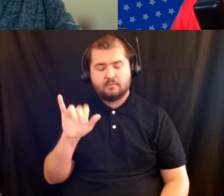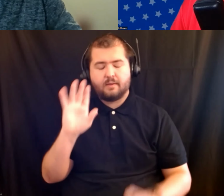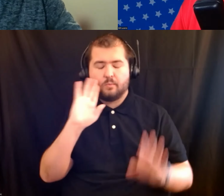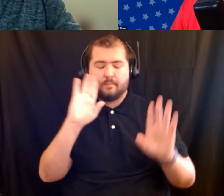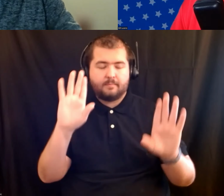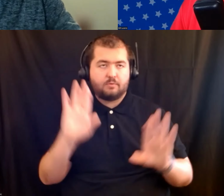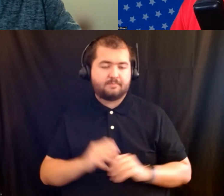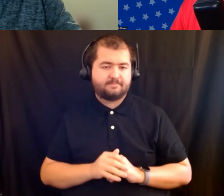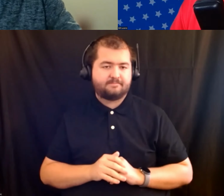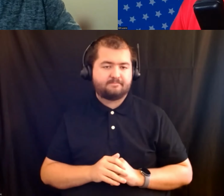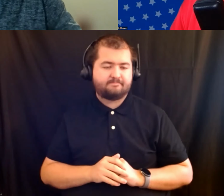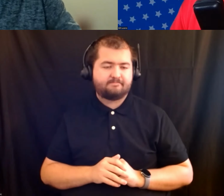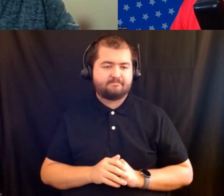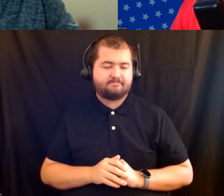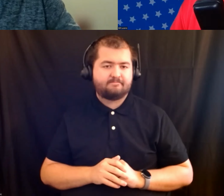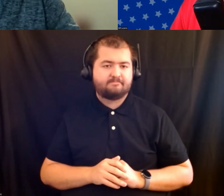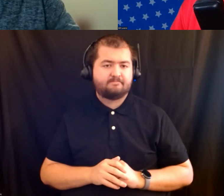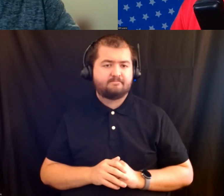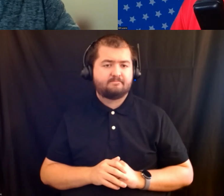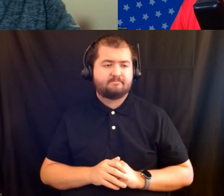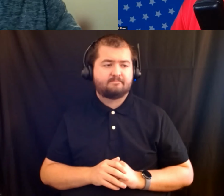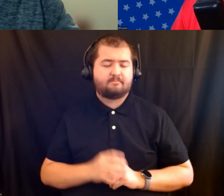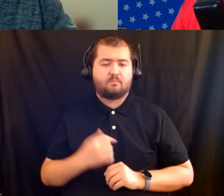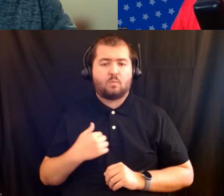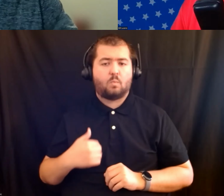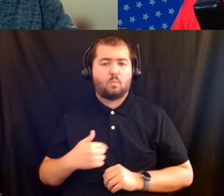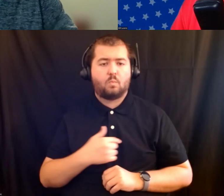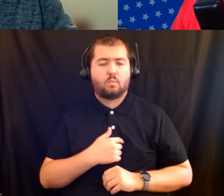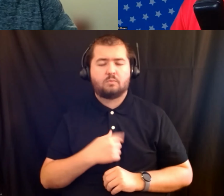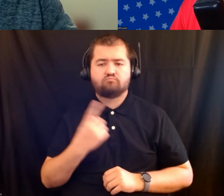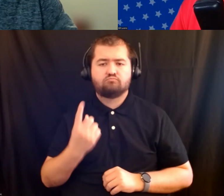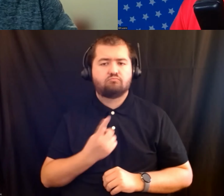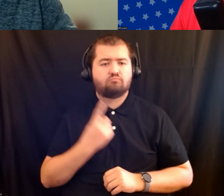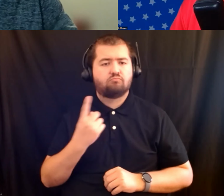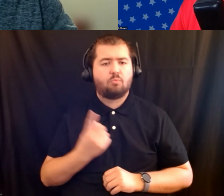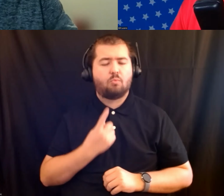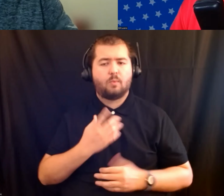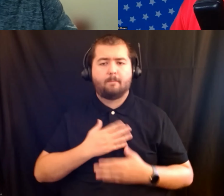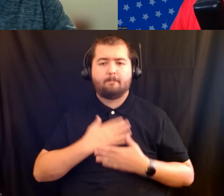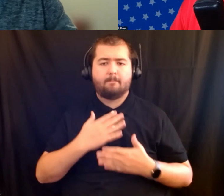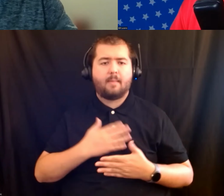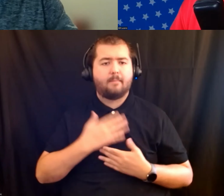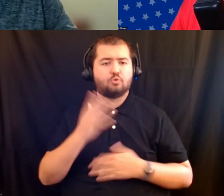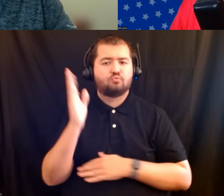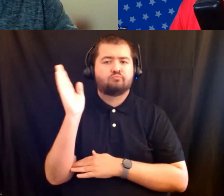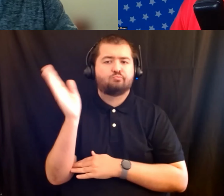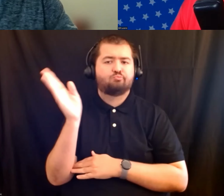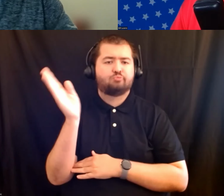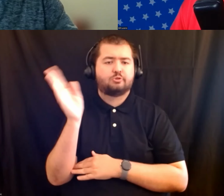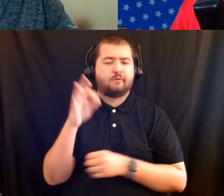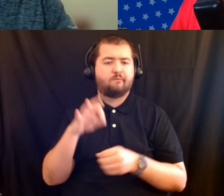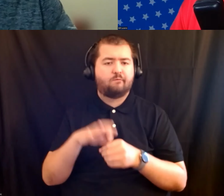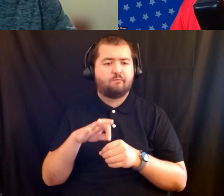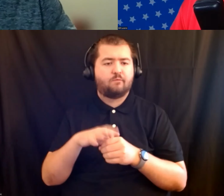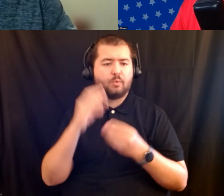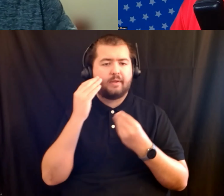We are always happy to present the voting information like this and other